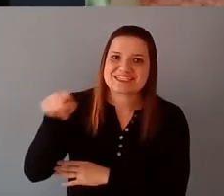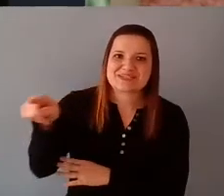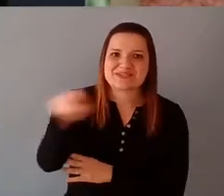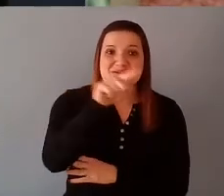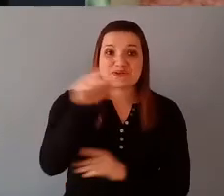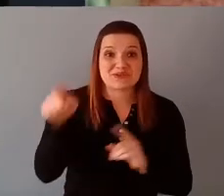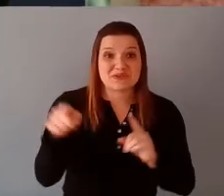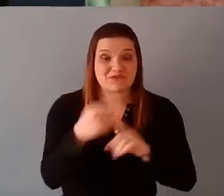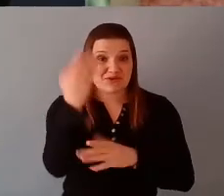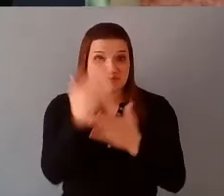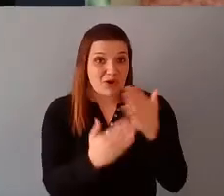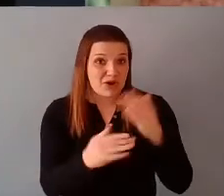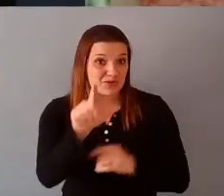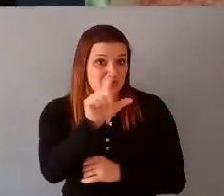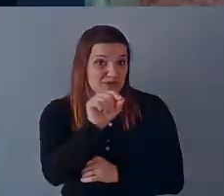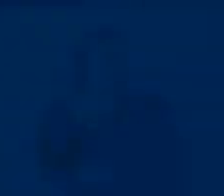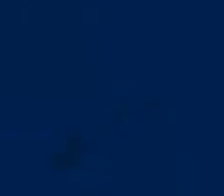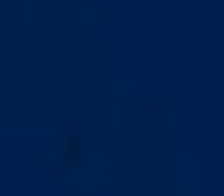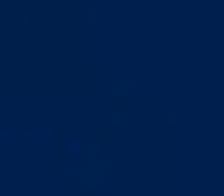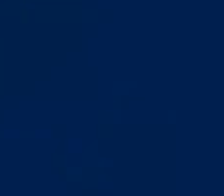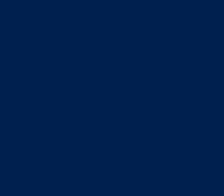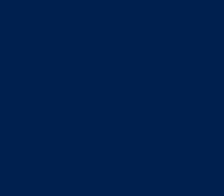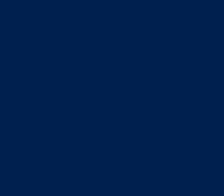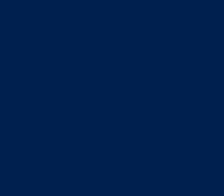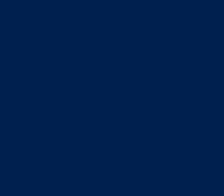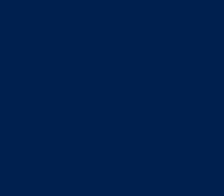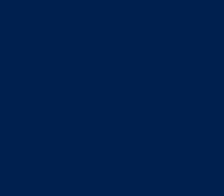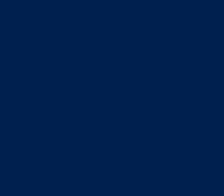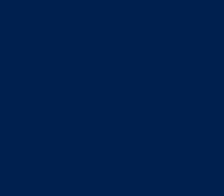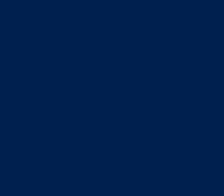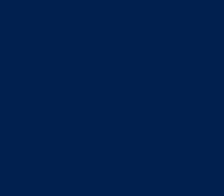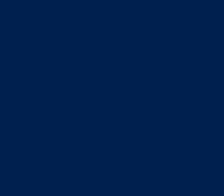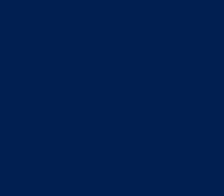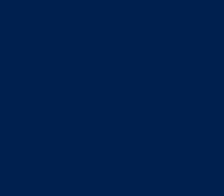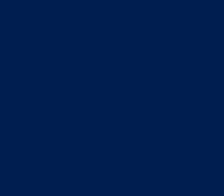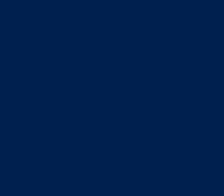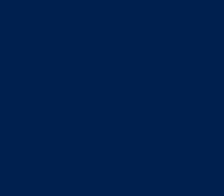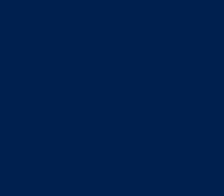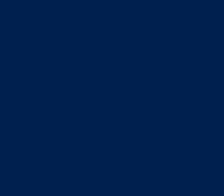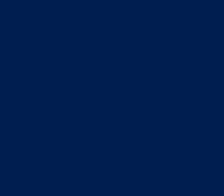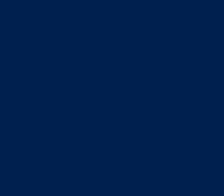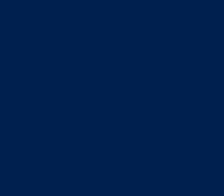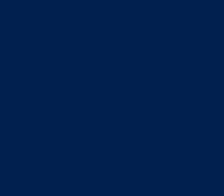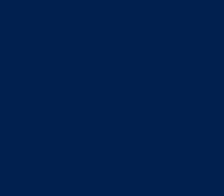the first part of 2021. Okay, wonderful. Thank you all.